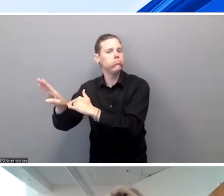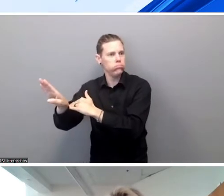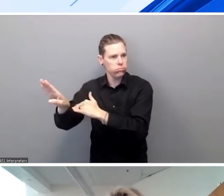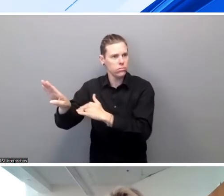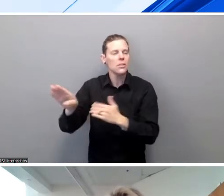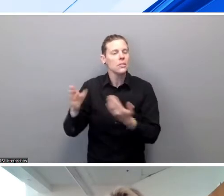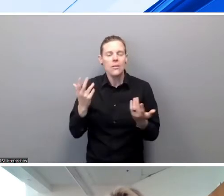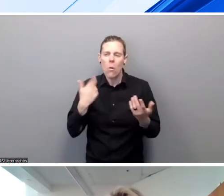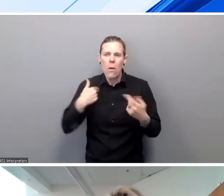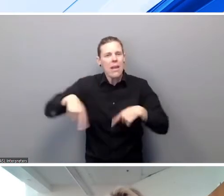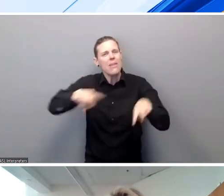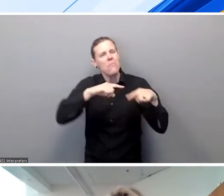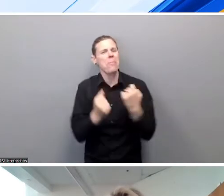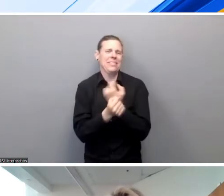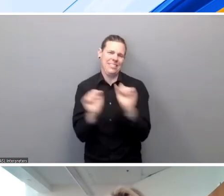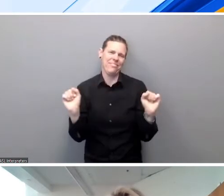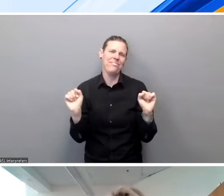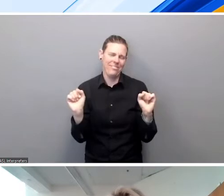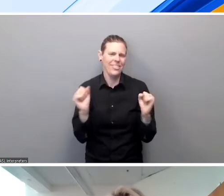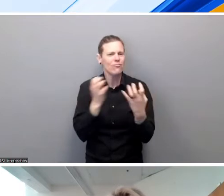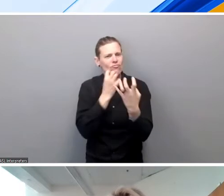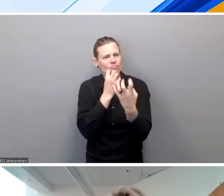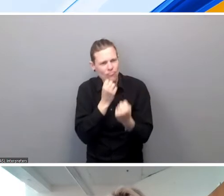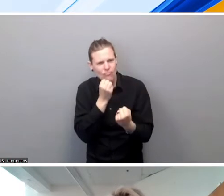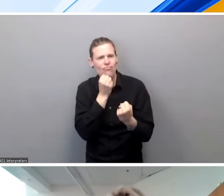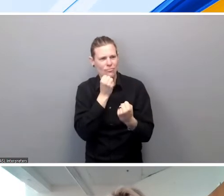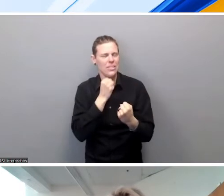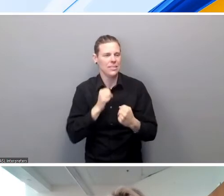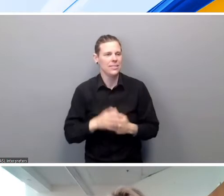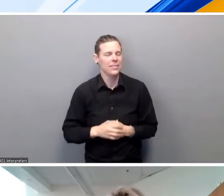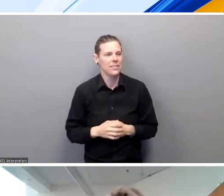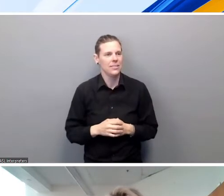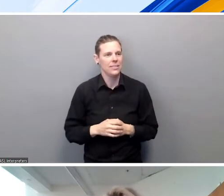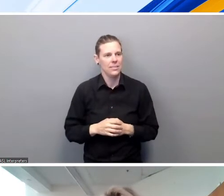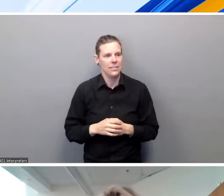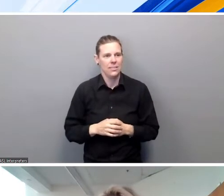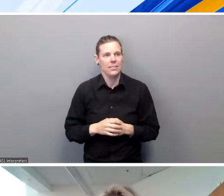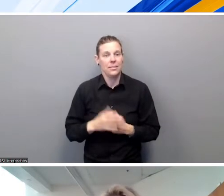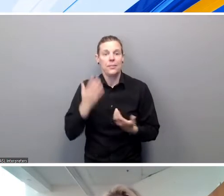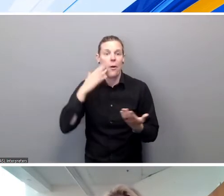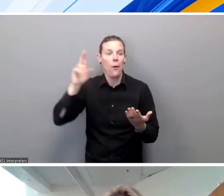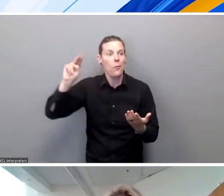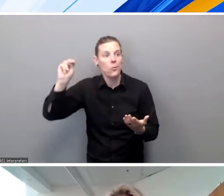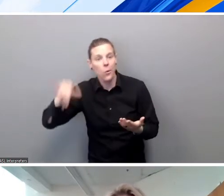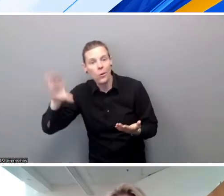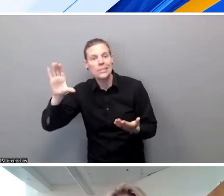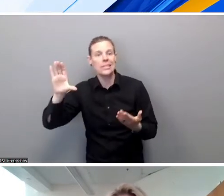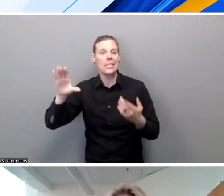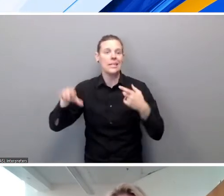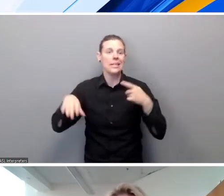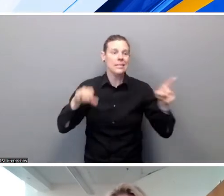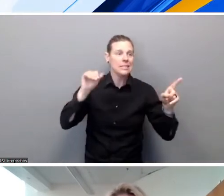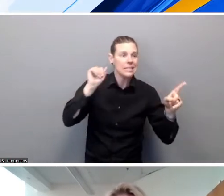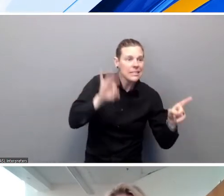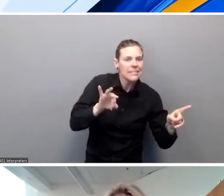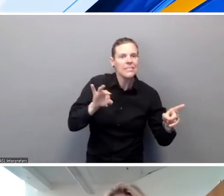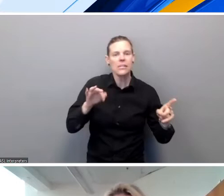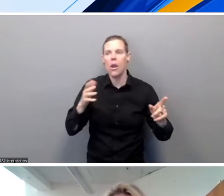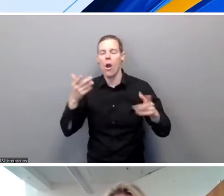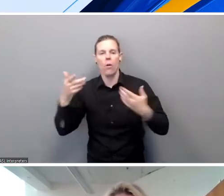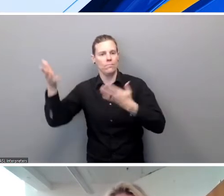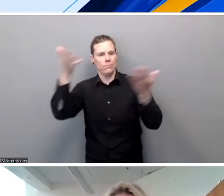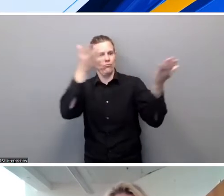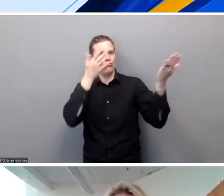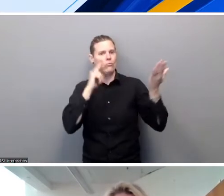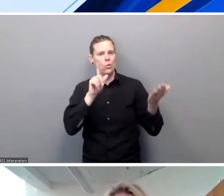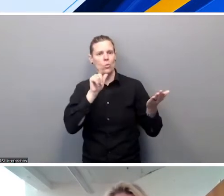But the other thing I liked about that, same as the one in New York City, is these things are being decided at the local level or the city